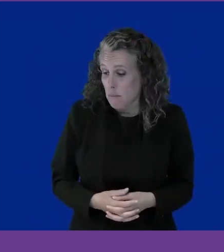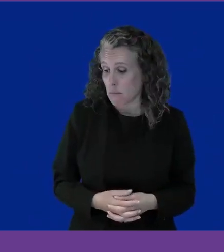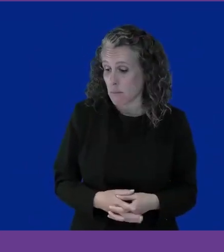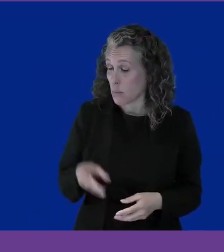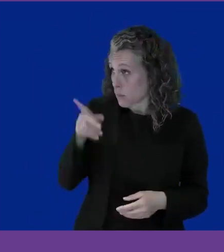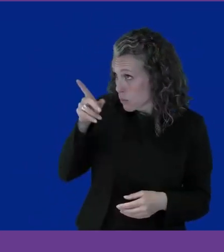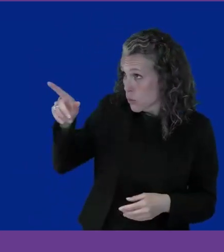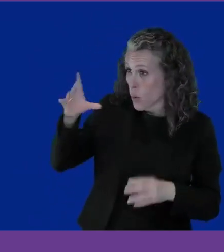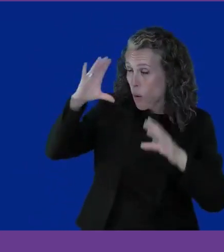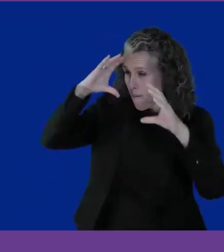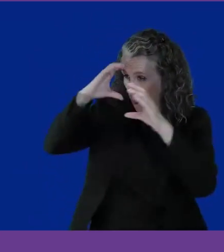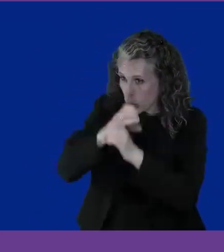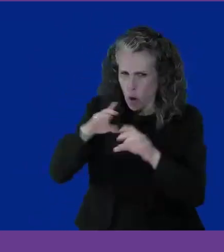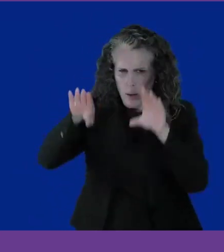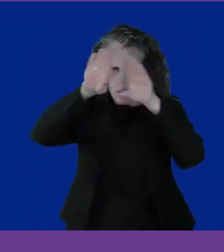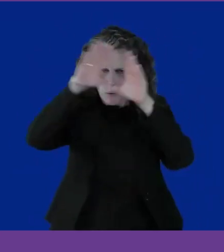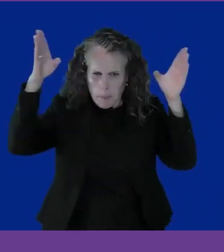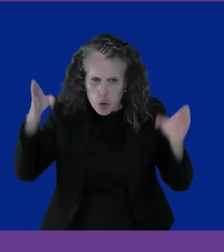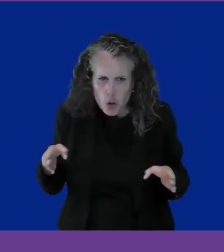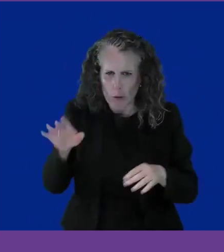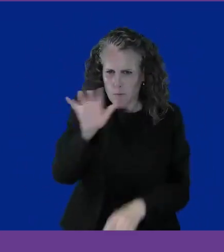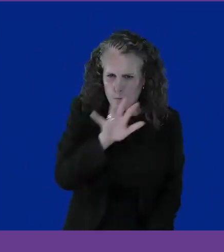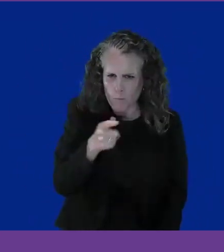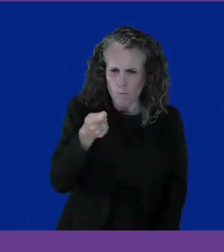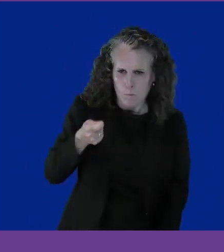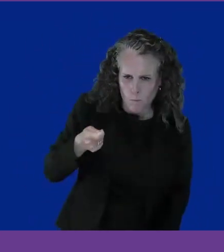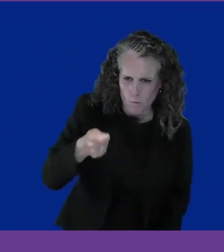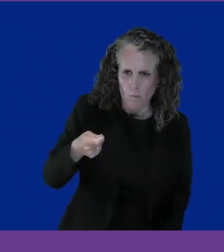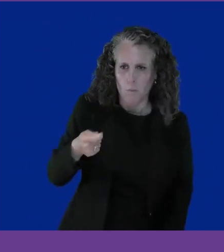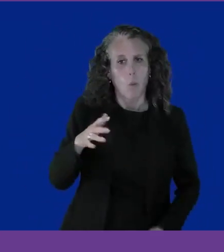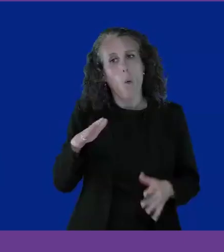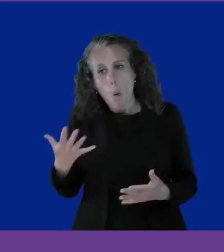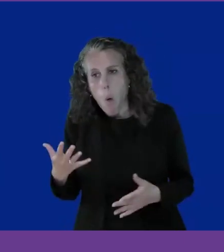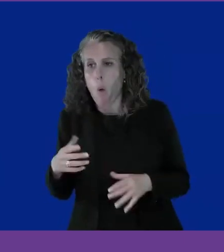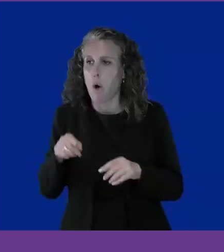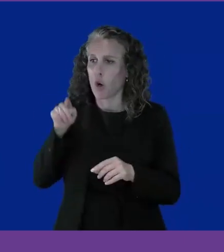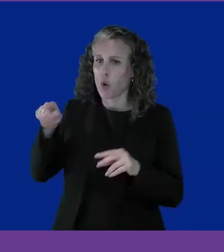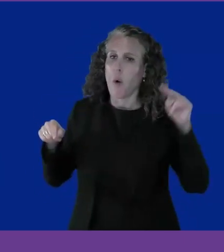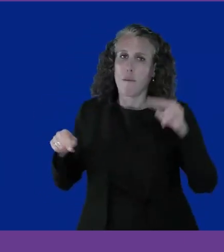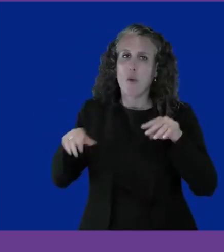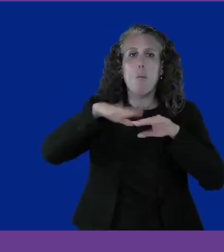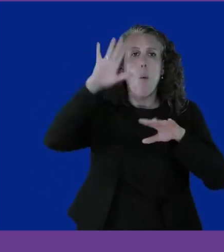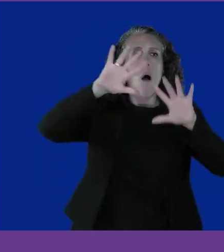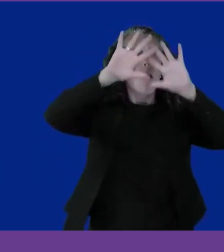machine itself, or how do you approach, so to say, or do you approach a more comprehensive